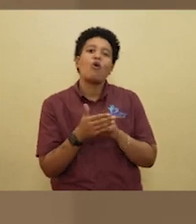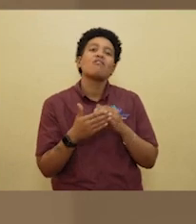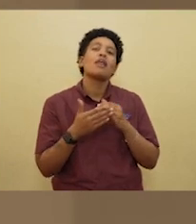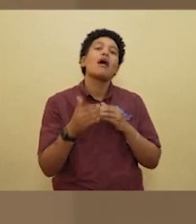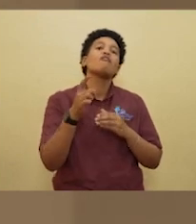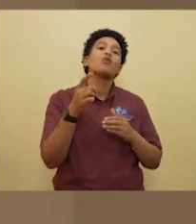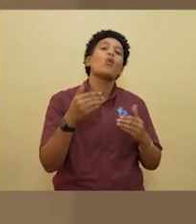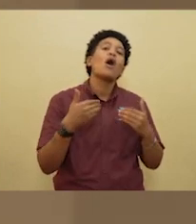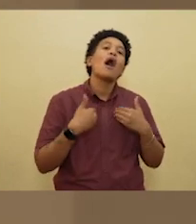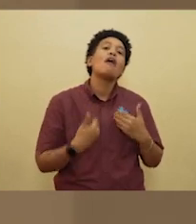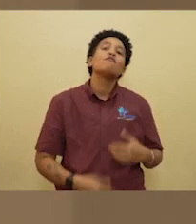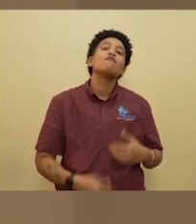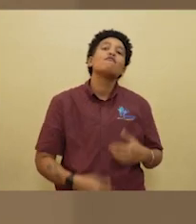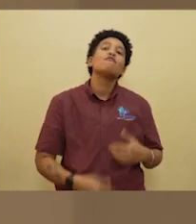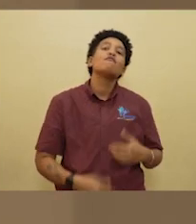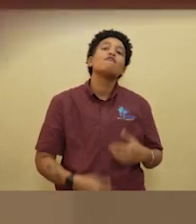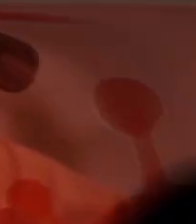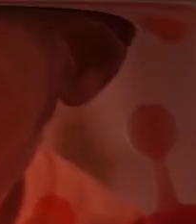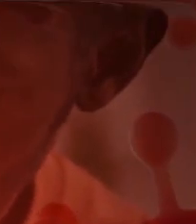you have two doses.